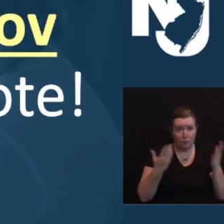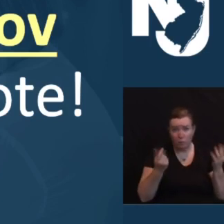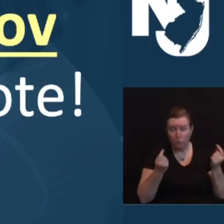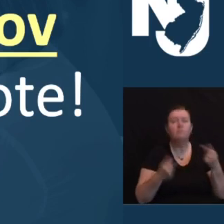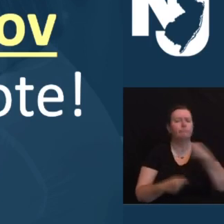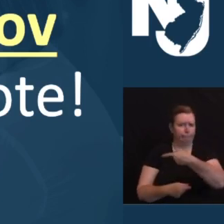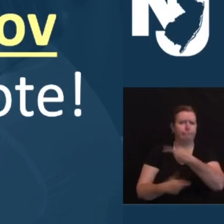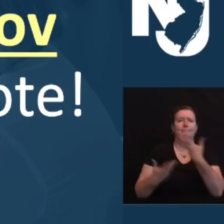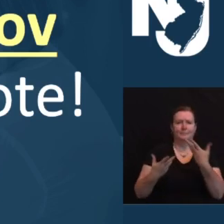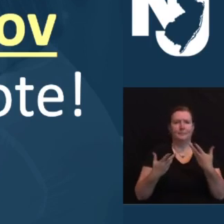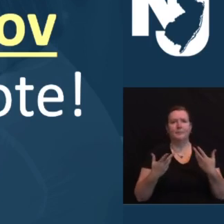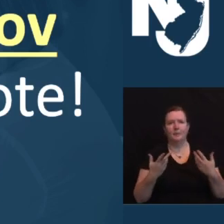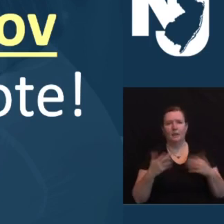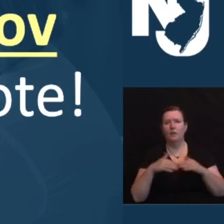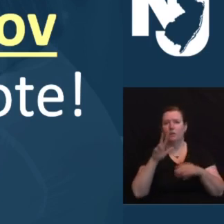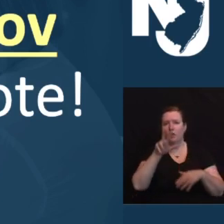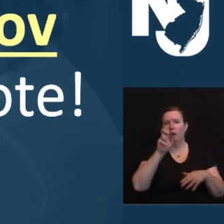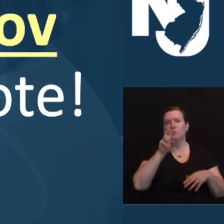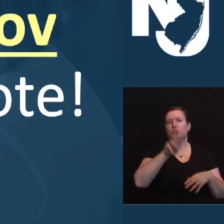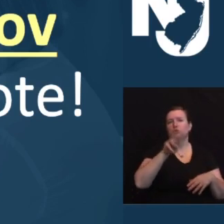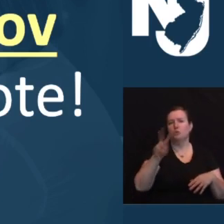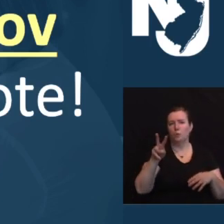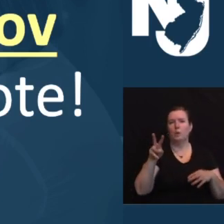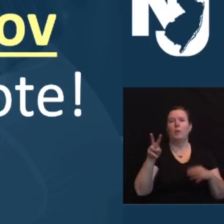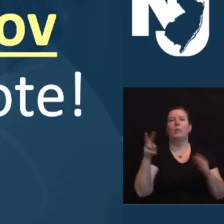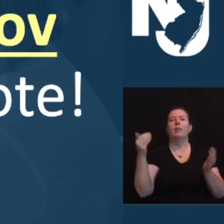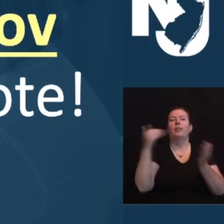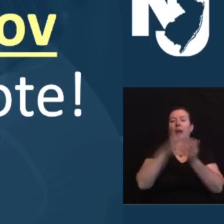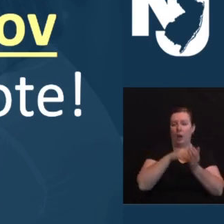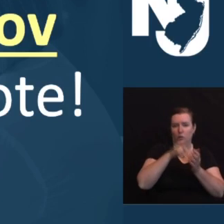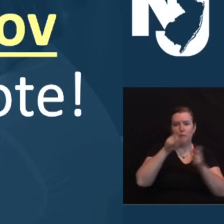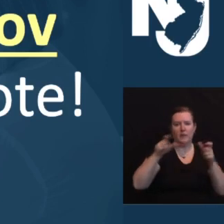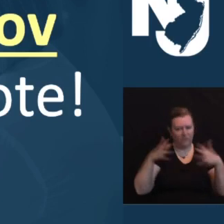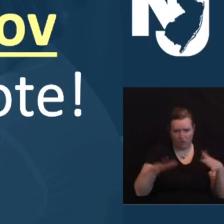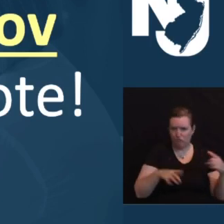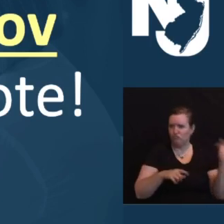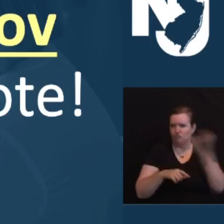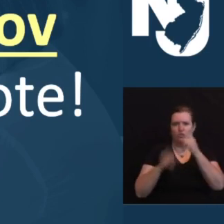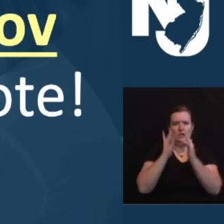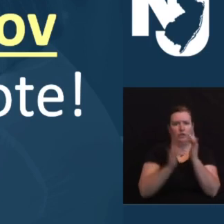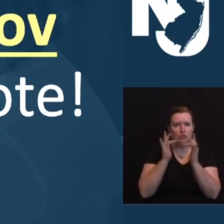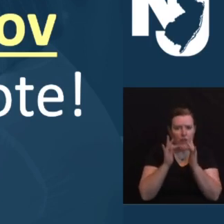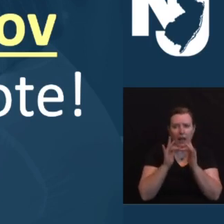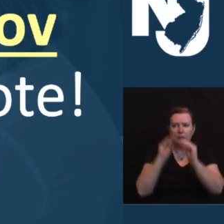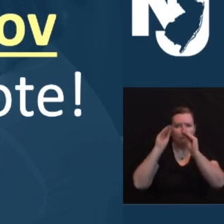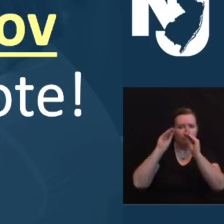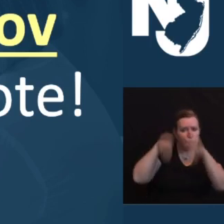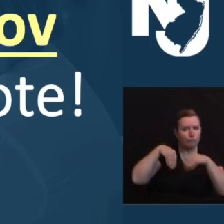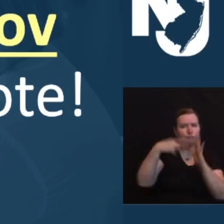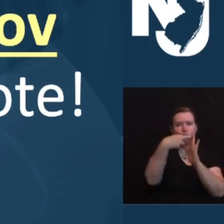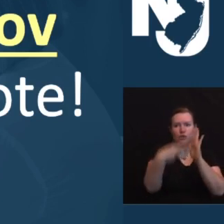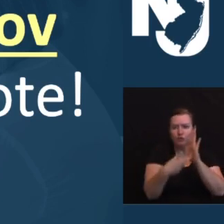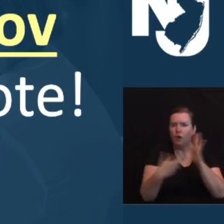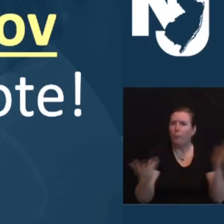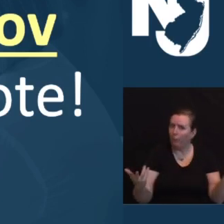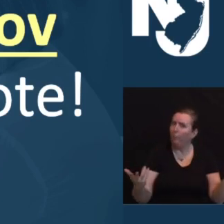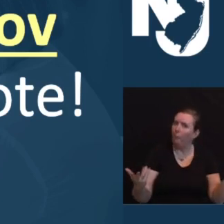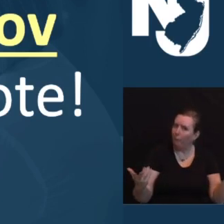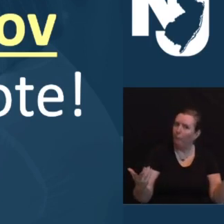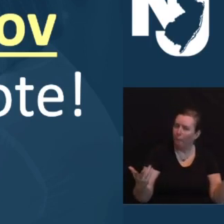than 322,000 New Jerseyans have gone to vote.nj.gov to register to